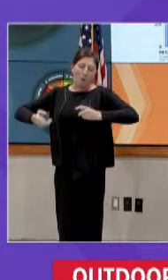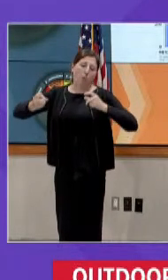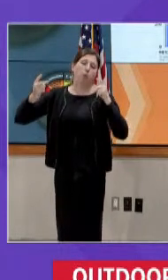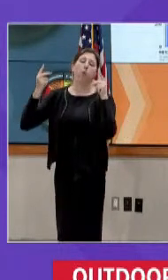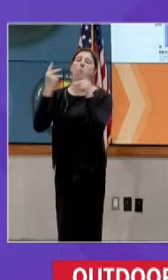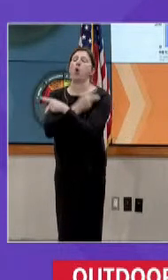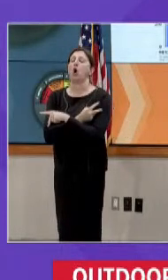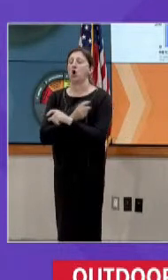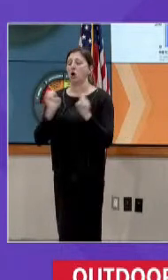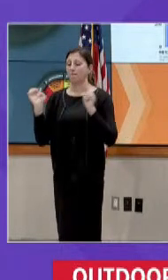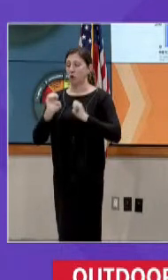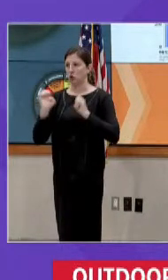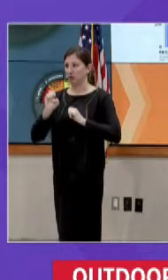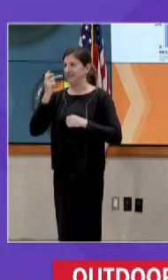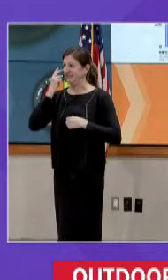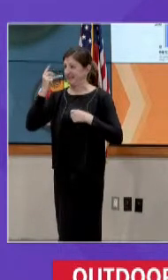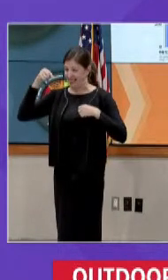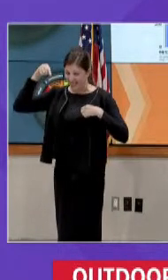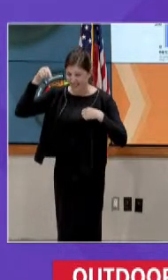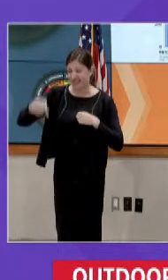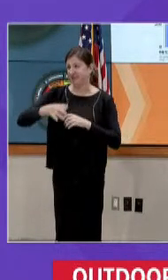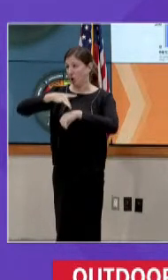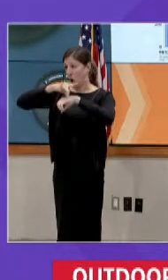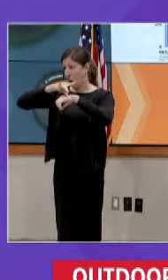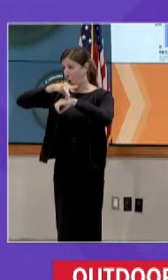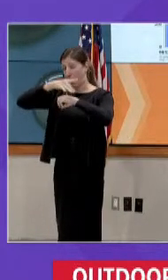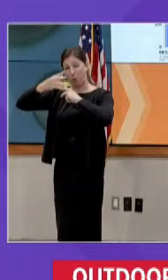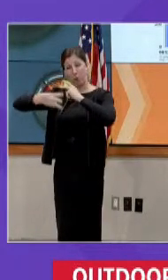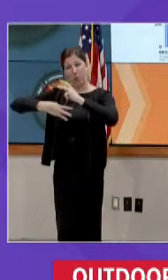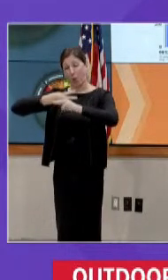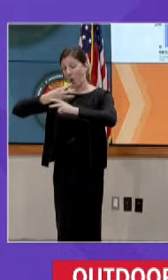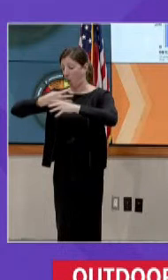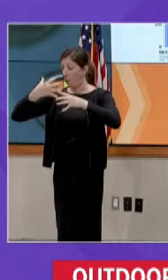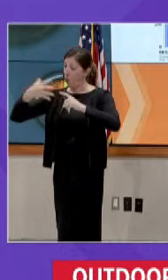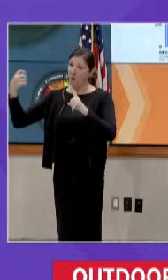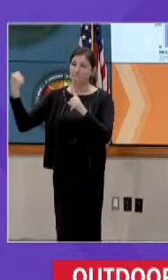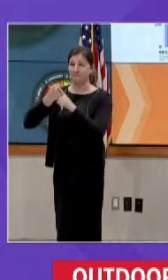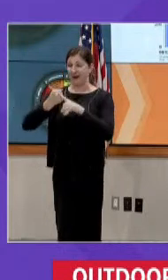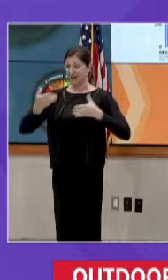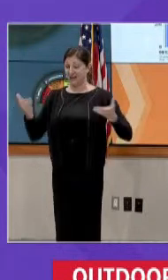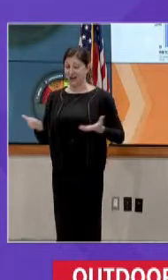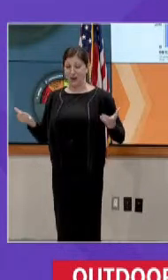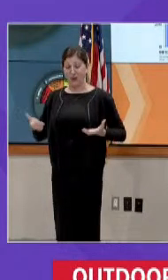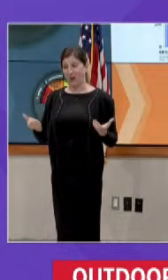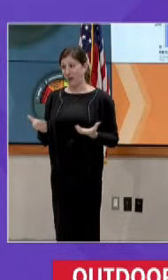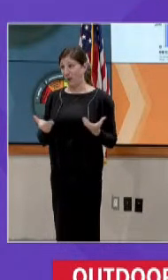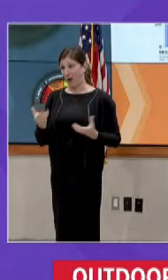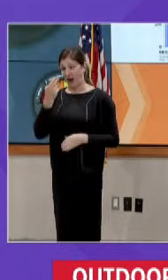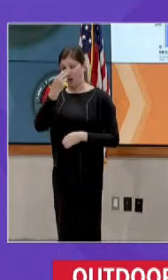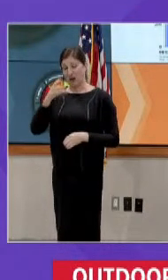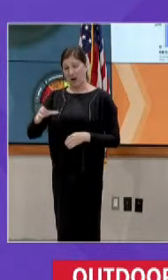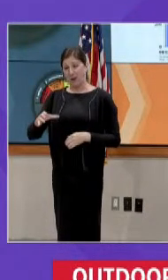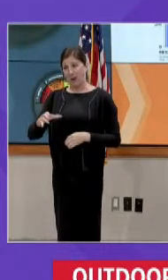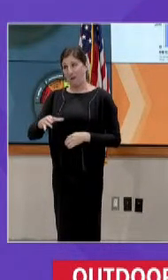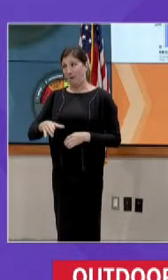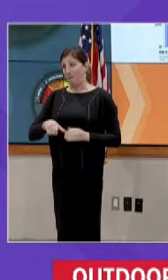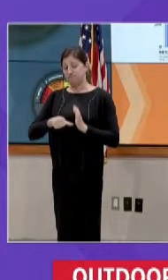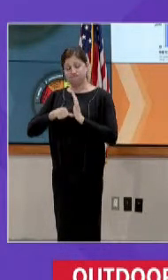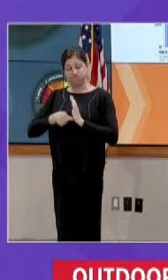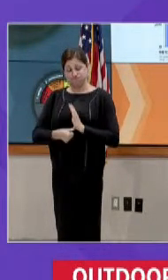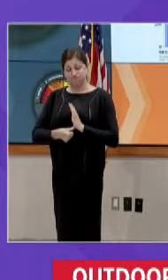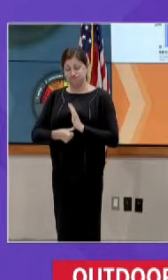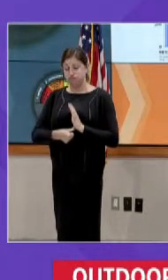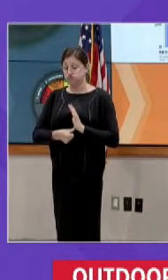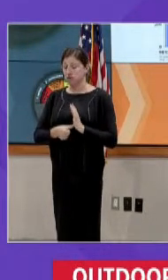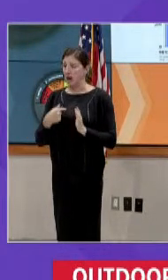have ever seen on this planet, and certainly it's impacting us here in Harris County. I